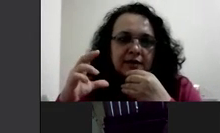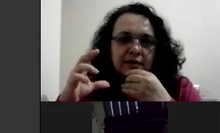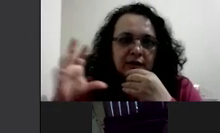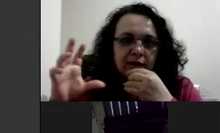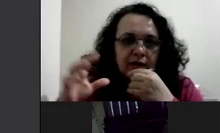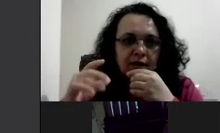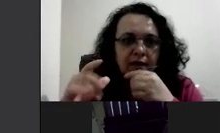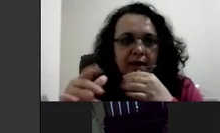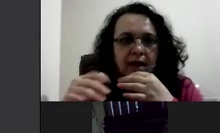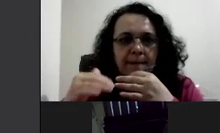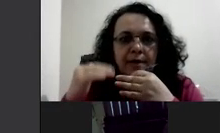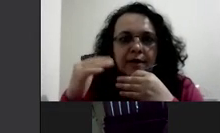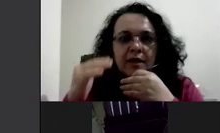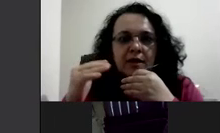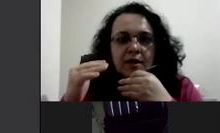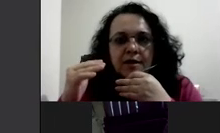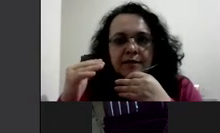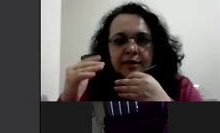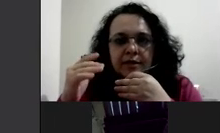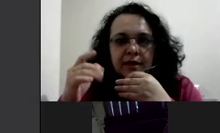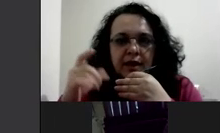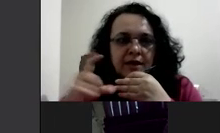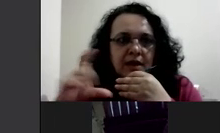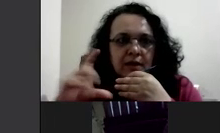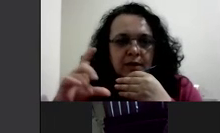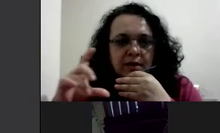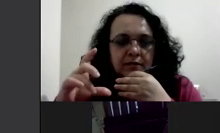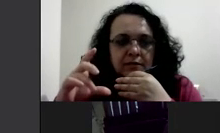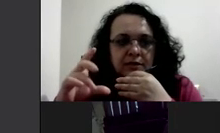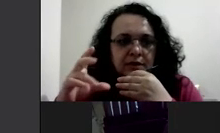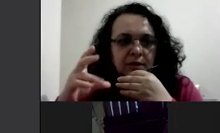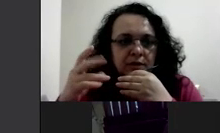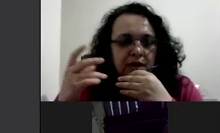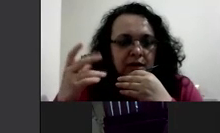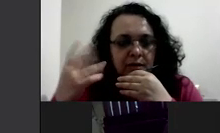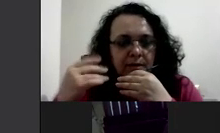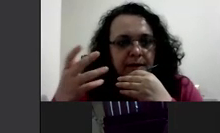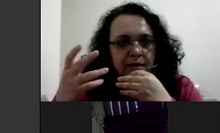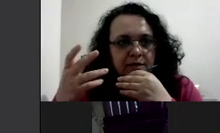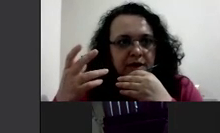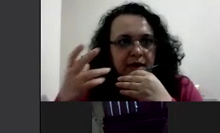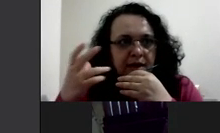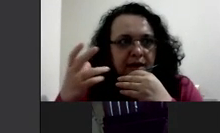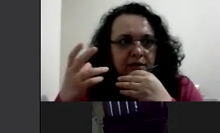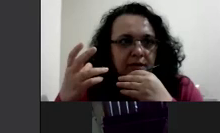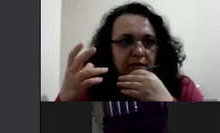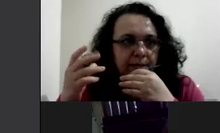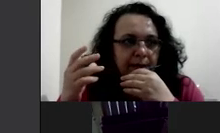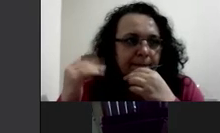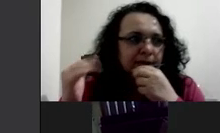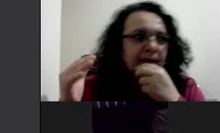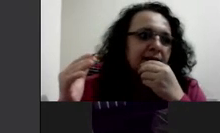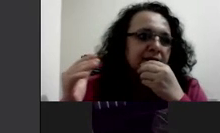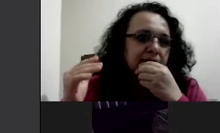honey or a bottle of liquid. O sea, cuando usted compra cosas en líquido,